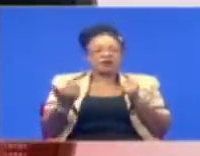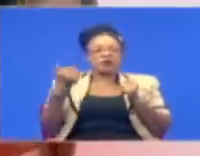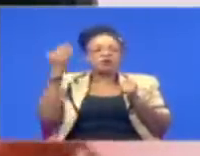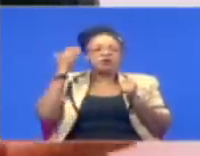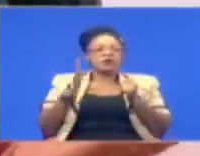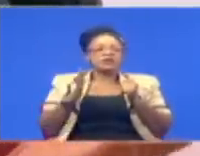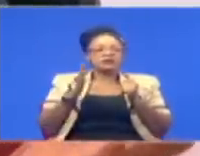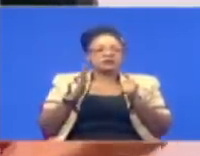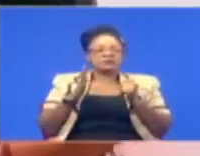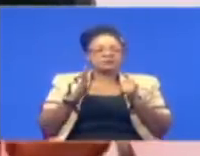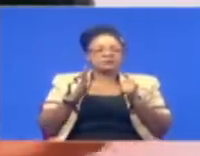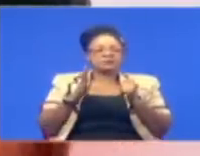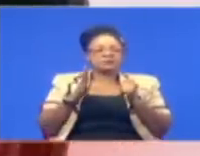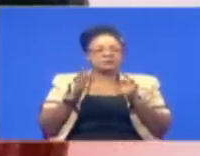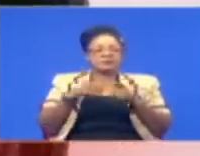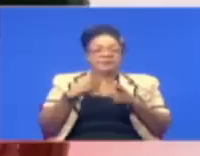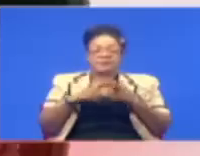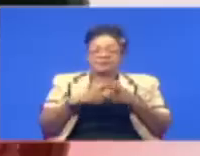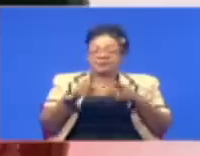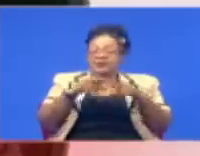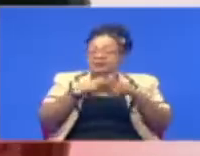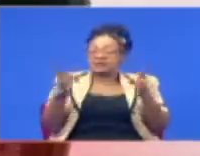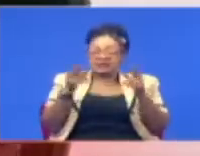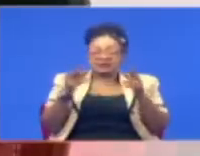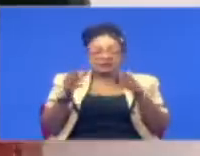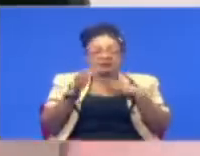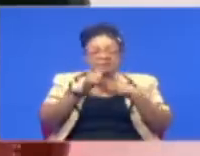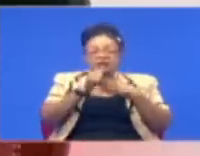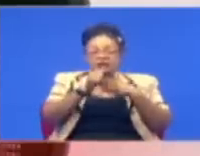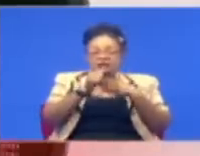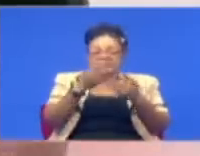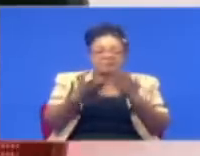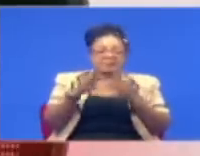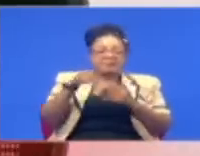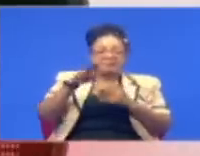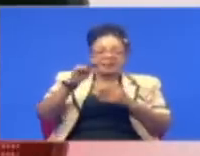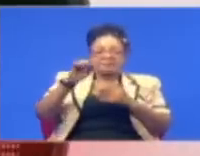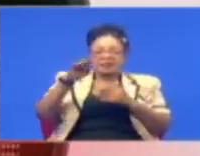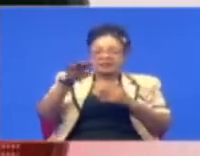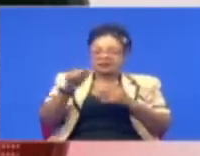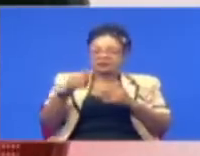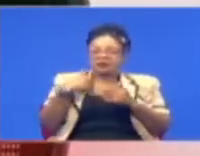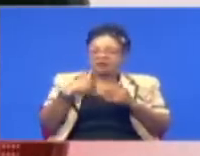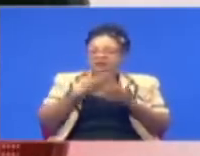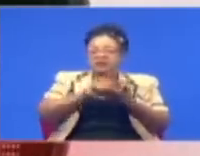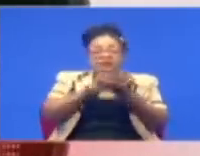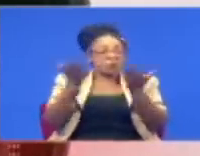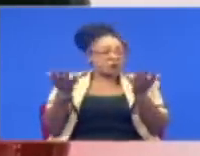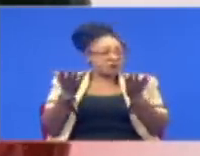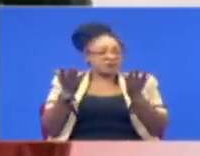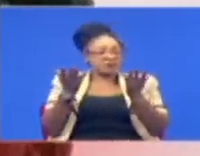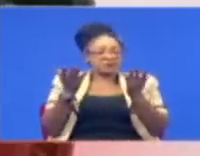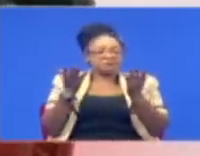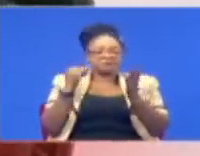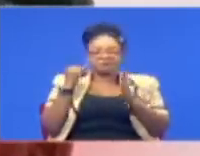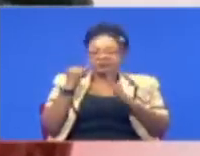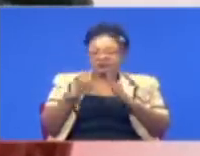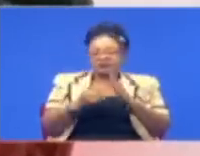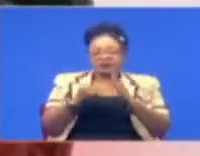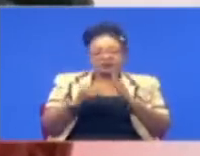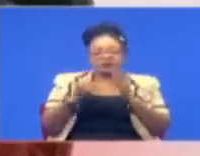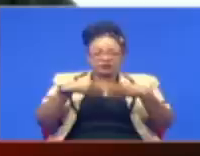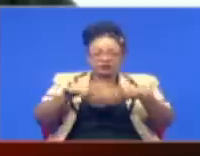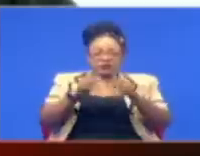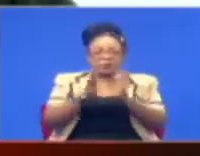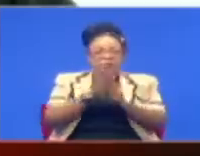course, start over at Pirot, at maybe Milimani, yes, and have it across board. Mm. And finally, just to follow up